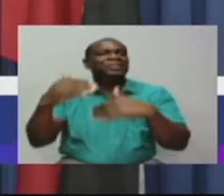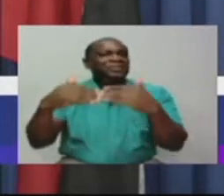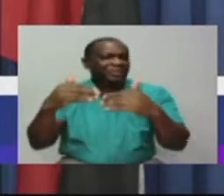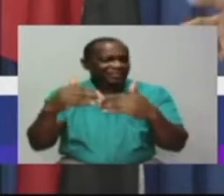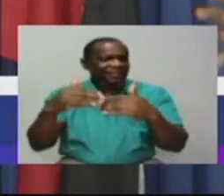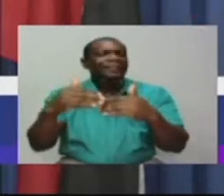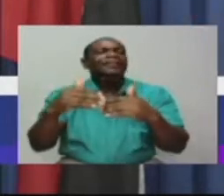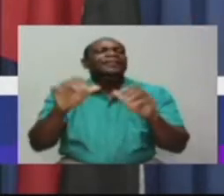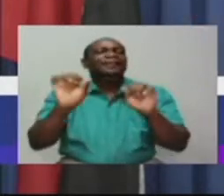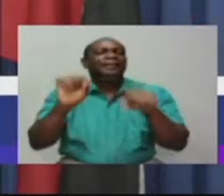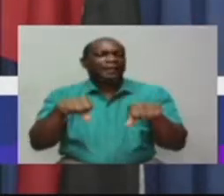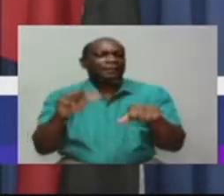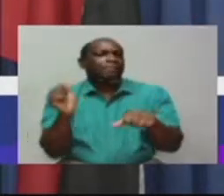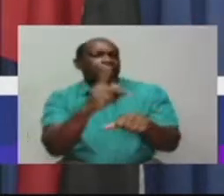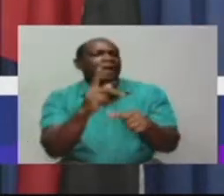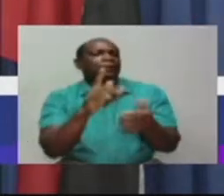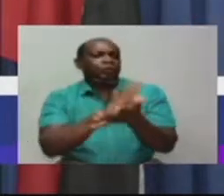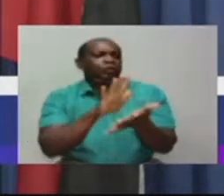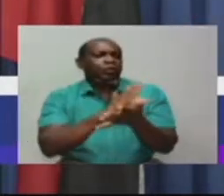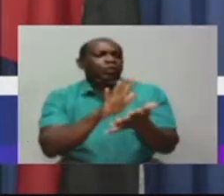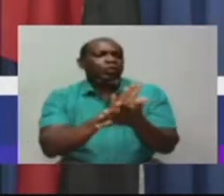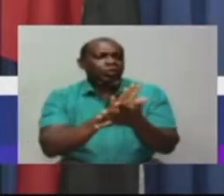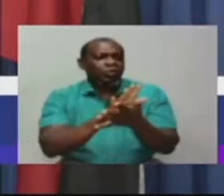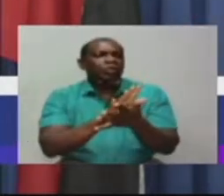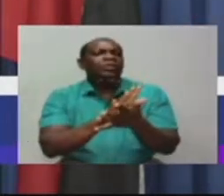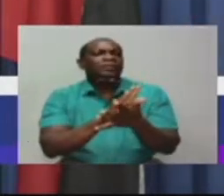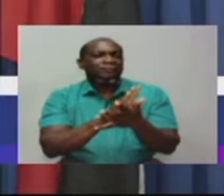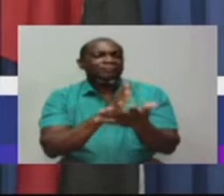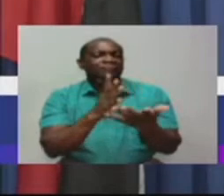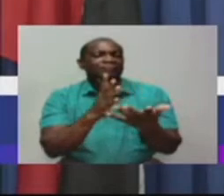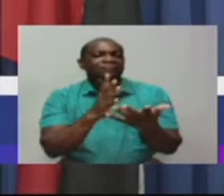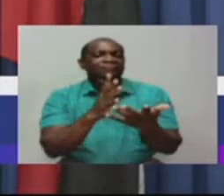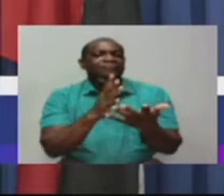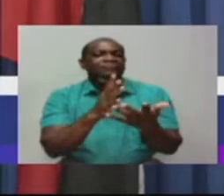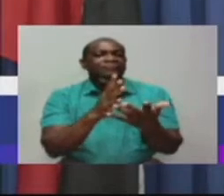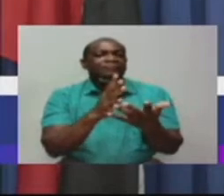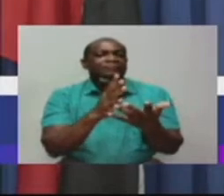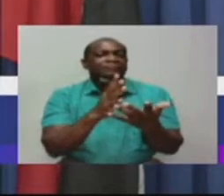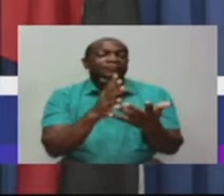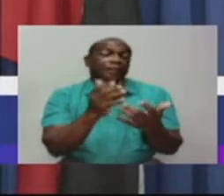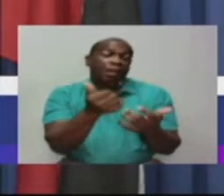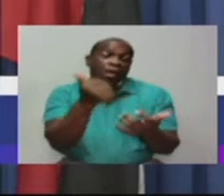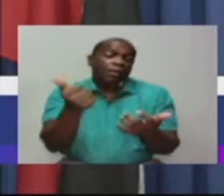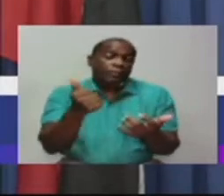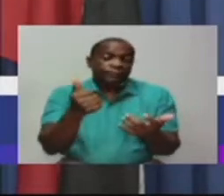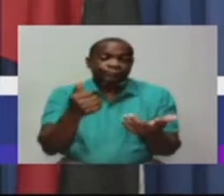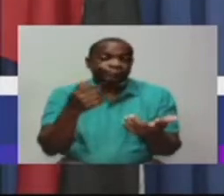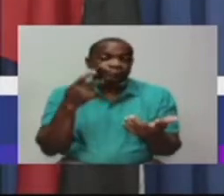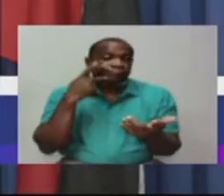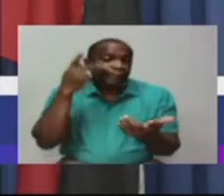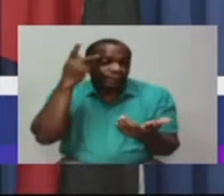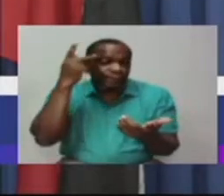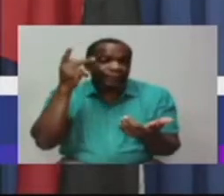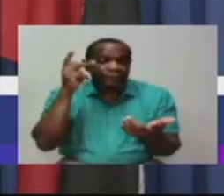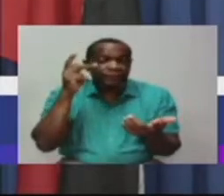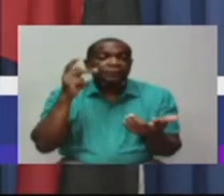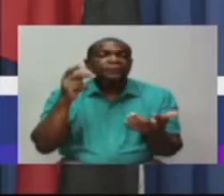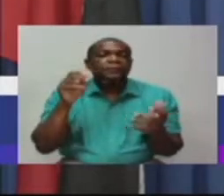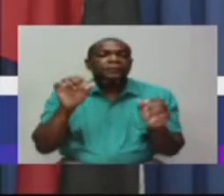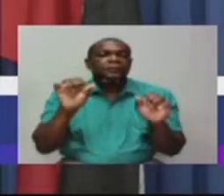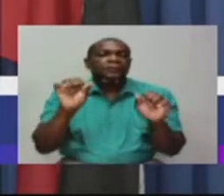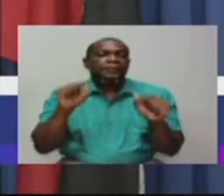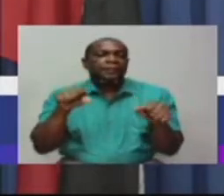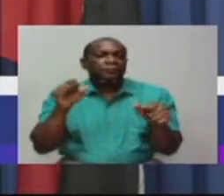students who choose, instead of doing virtual, which is available, they come for face-to-face teaching at